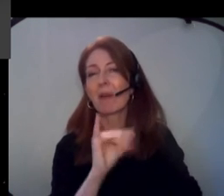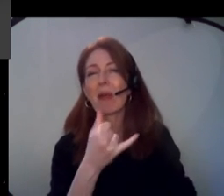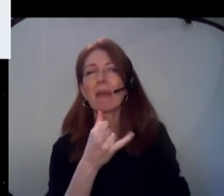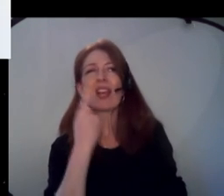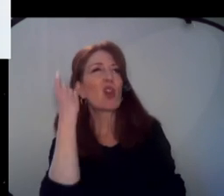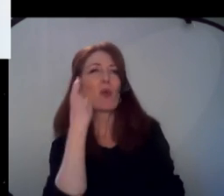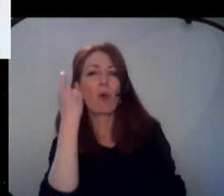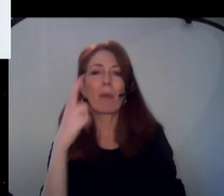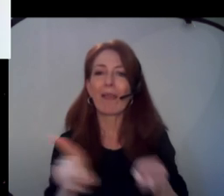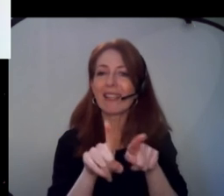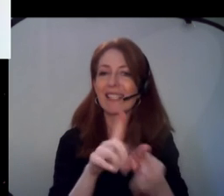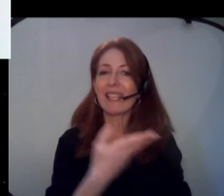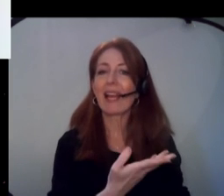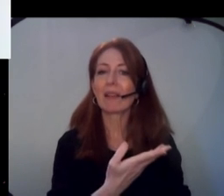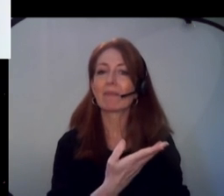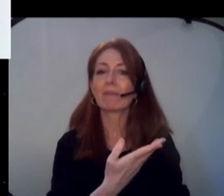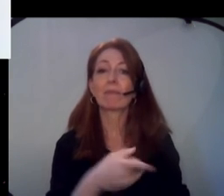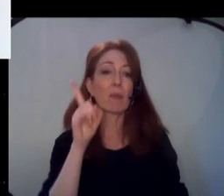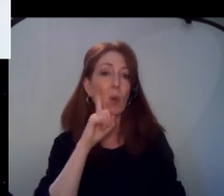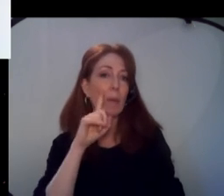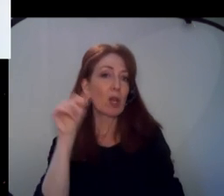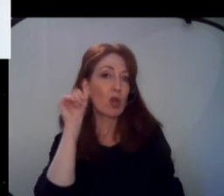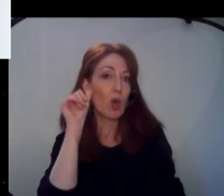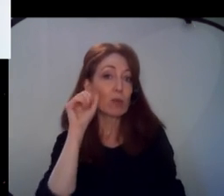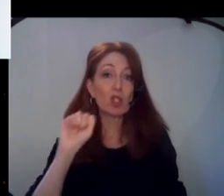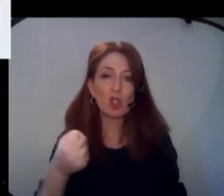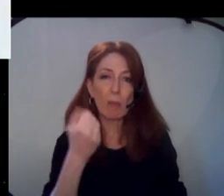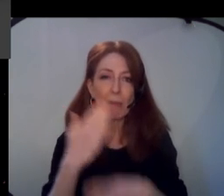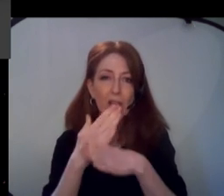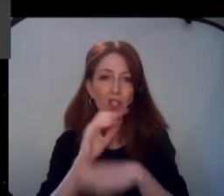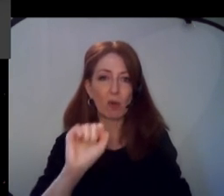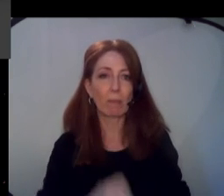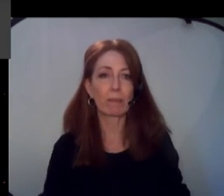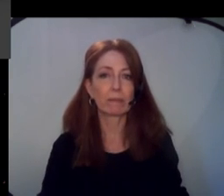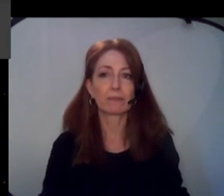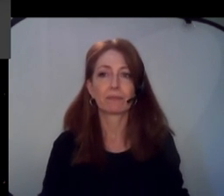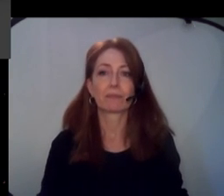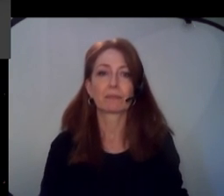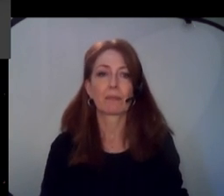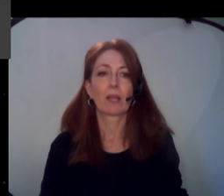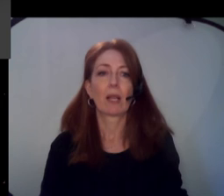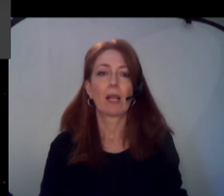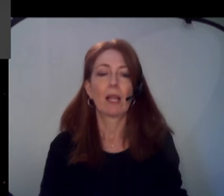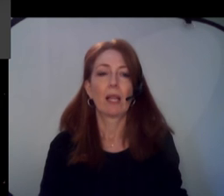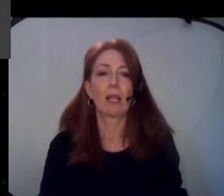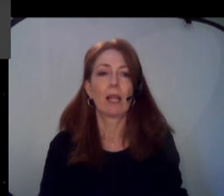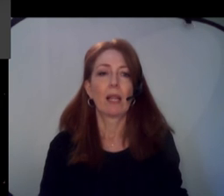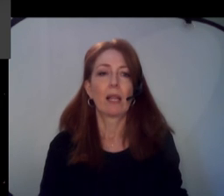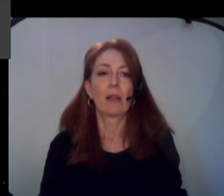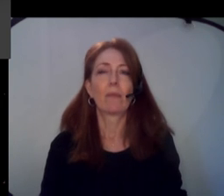who knows that this is meant to be her job. We mentioned, it's